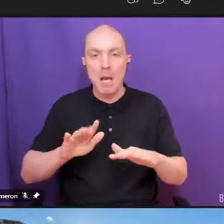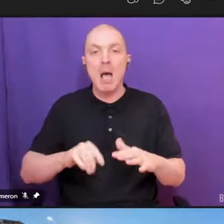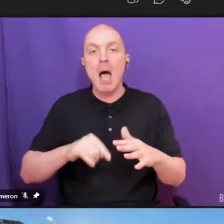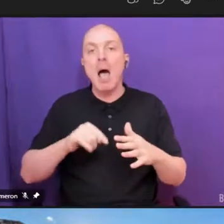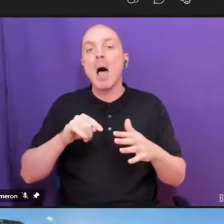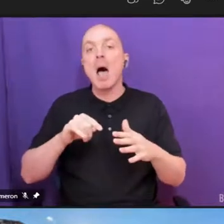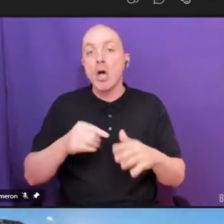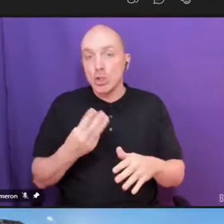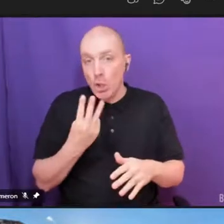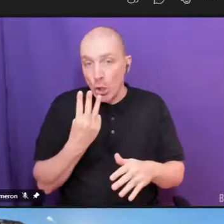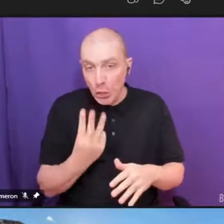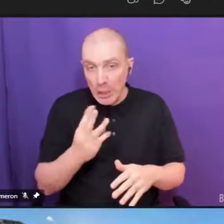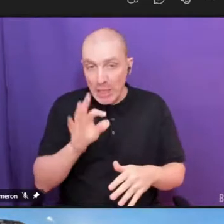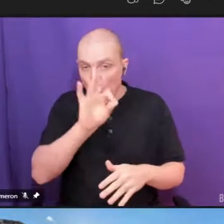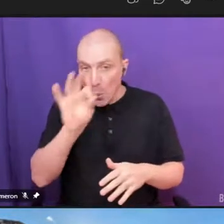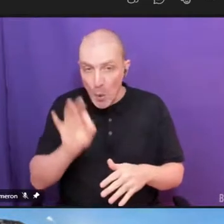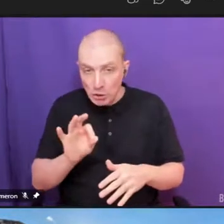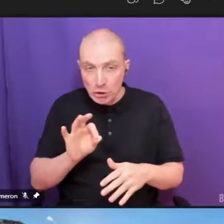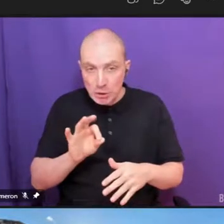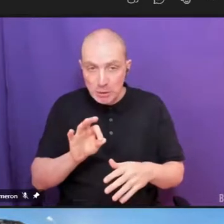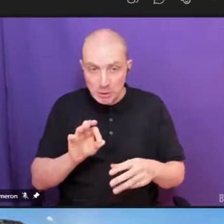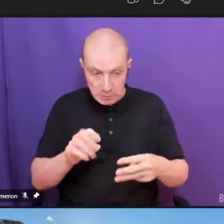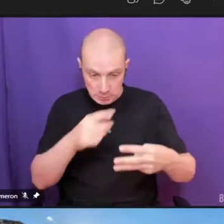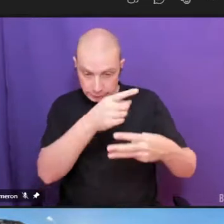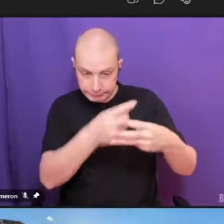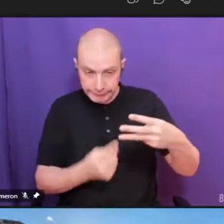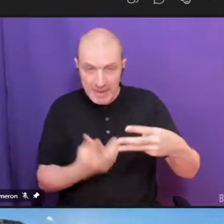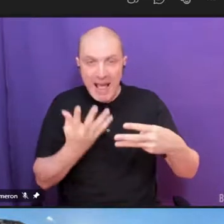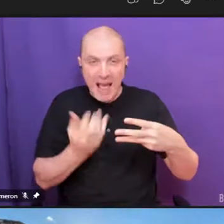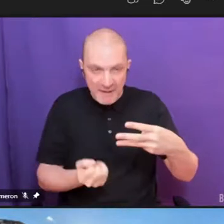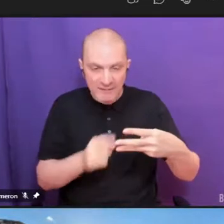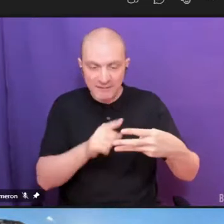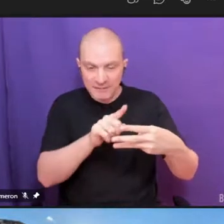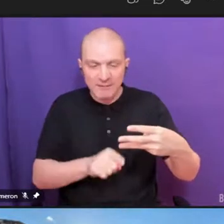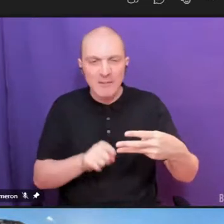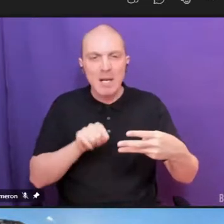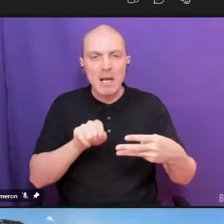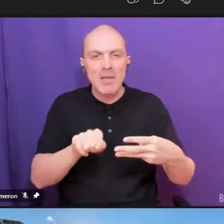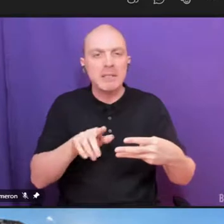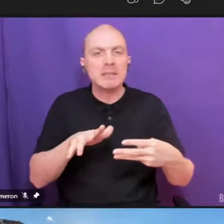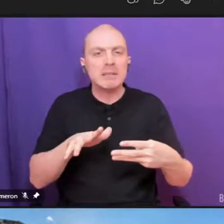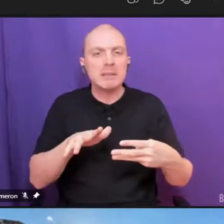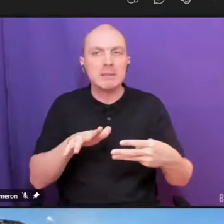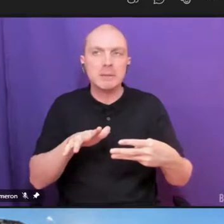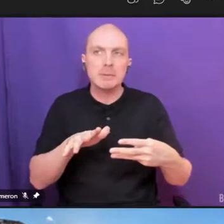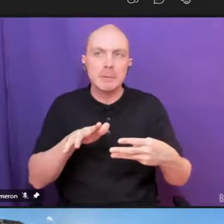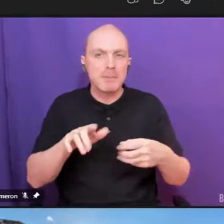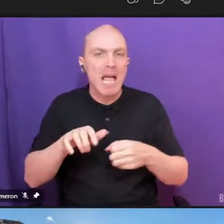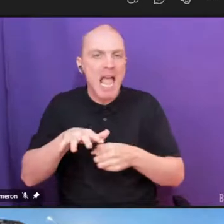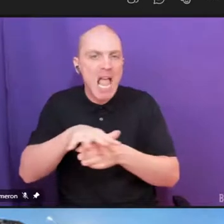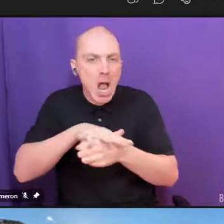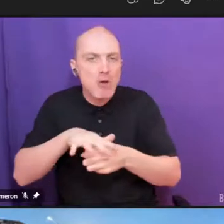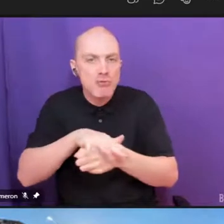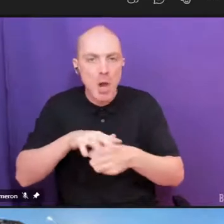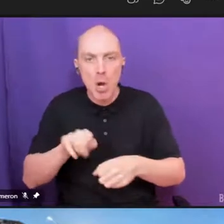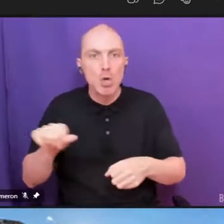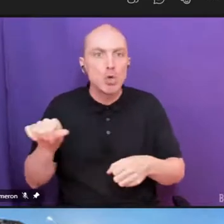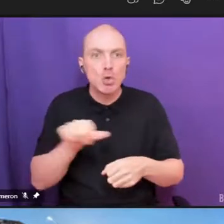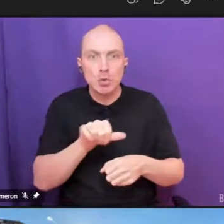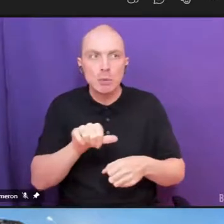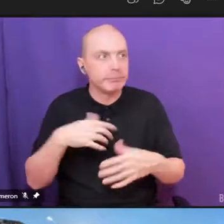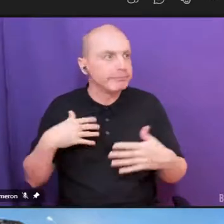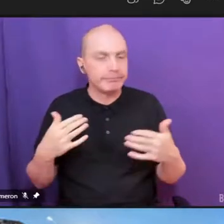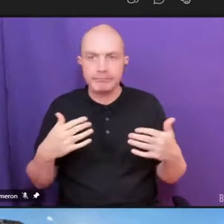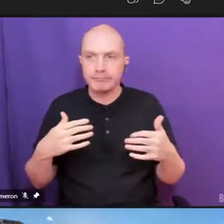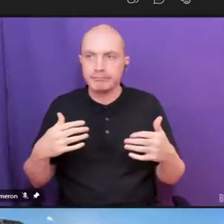that when you read the key messages summary, these are three key areas of assurance that you should have as a committee. And this is a practice that